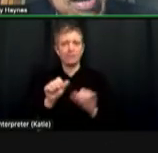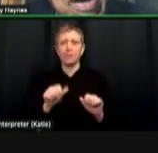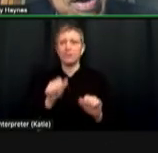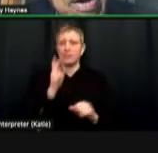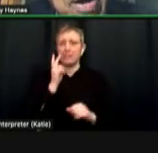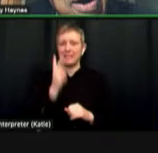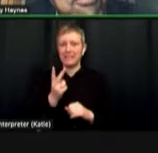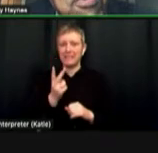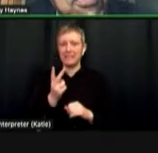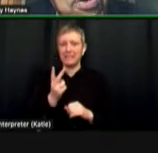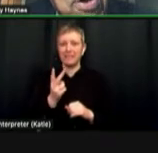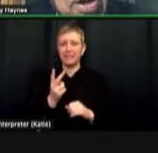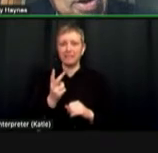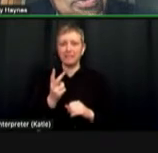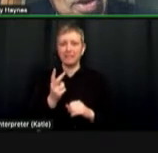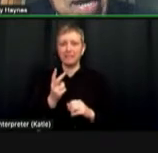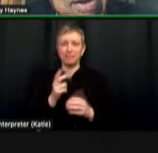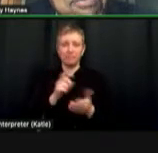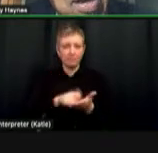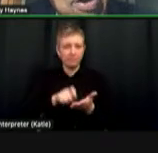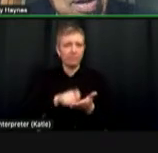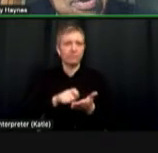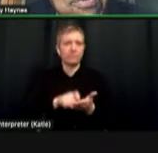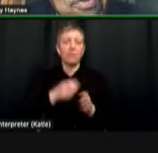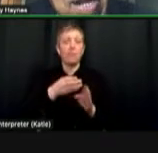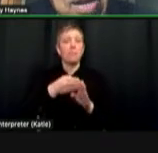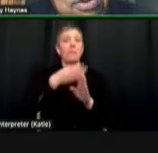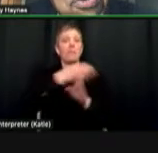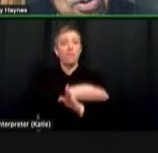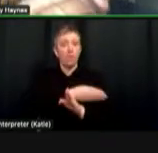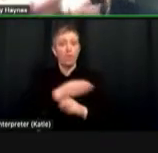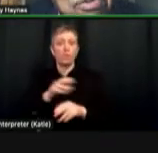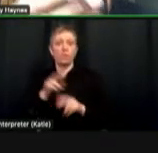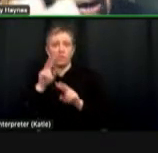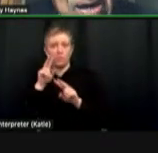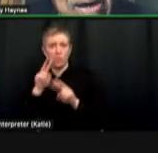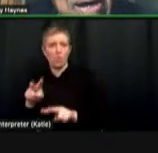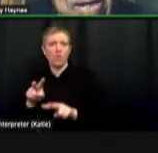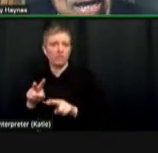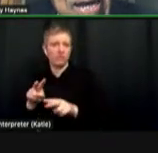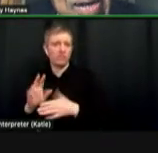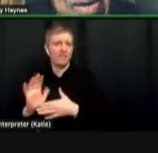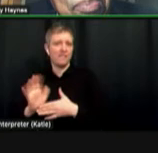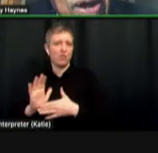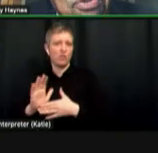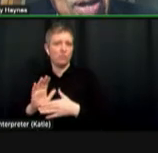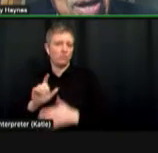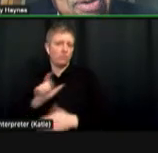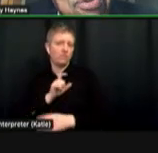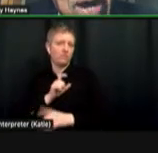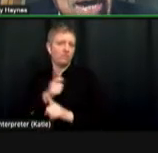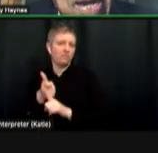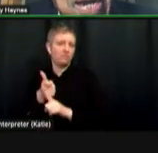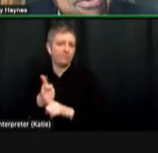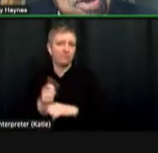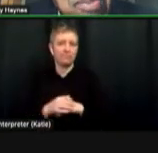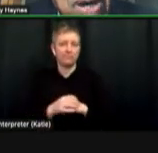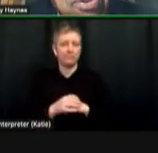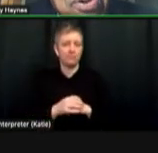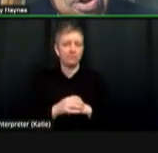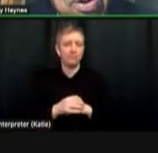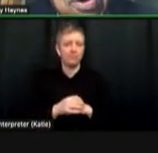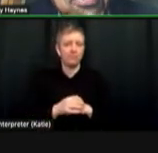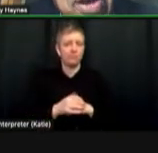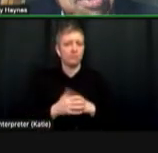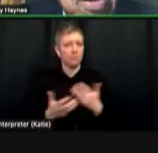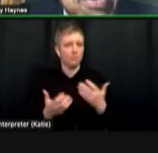before the officer see the video. So we have the present contract that has come out